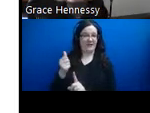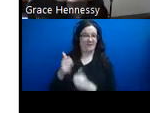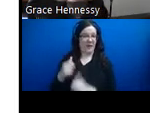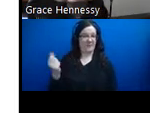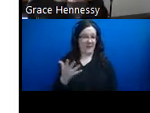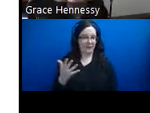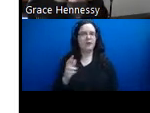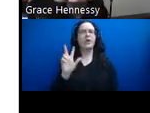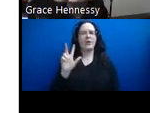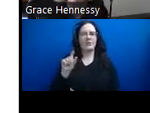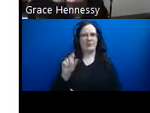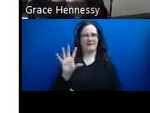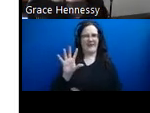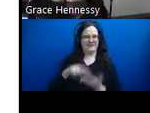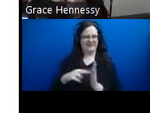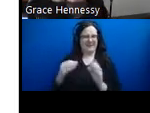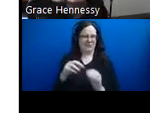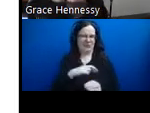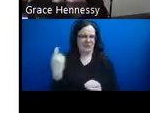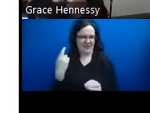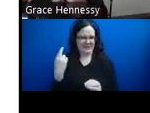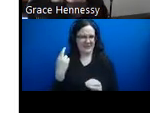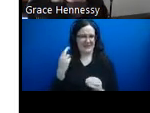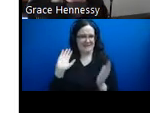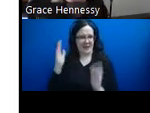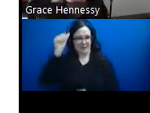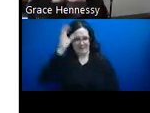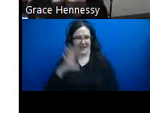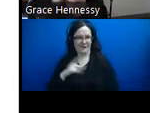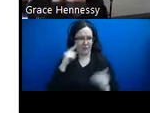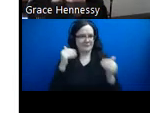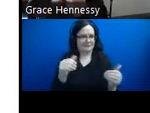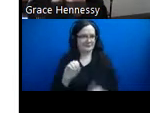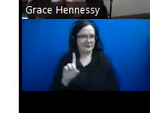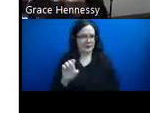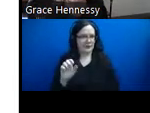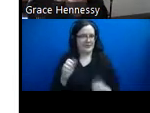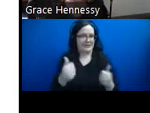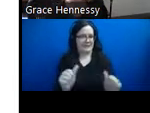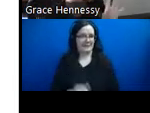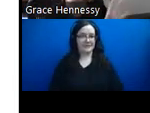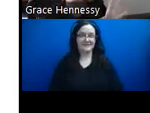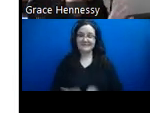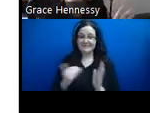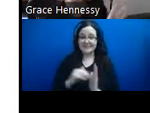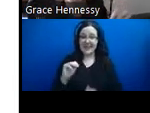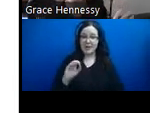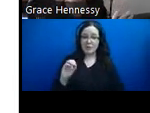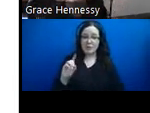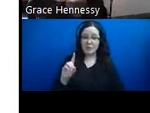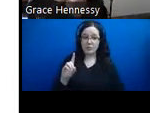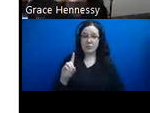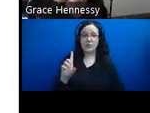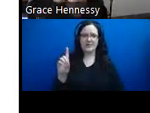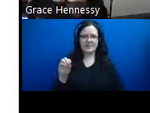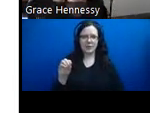than the males in this study of making a suicide attempt. Again, mood disorders comes up again and anxiety disorders. I'm going to highlight them more a little